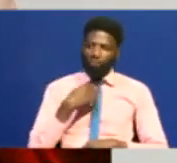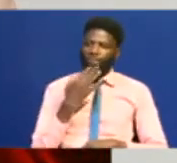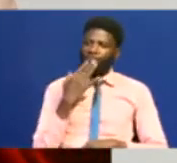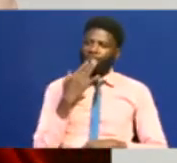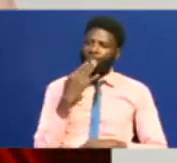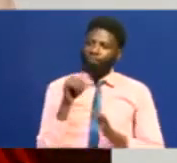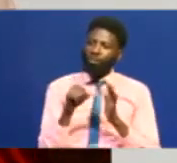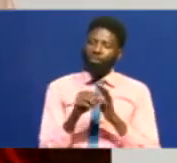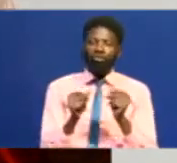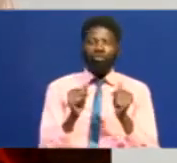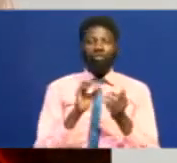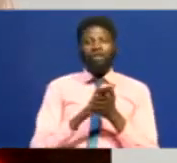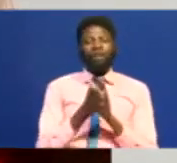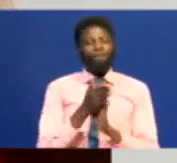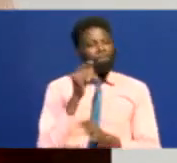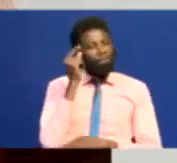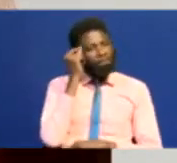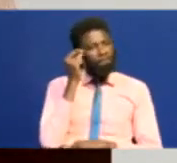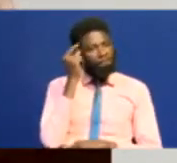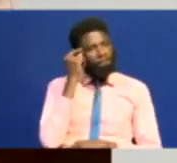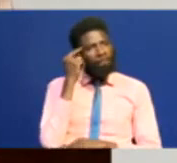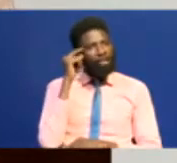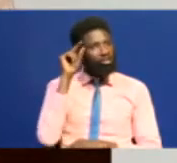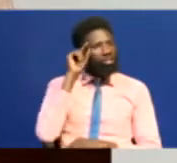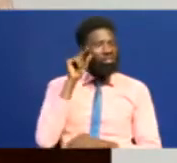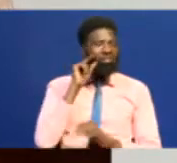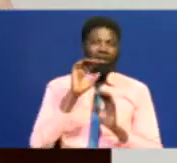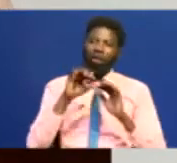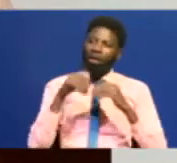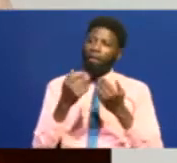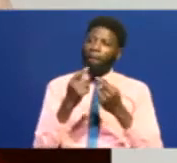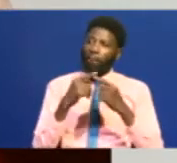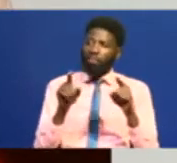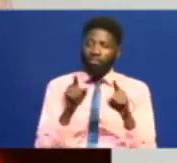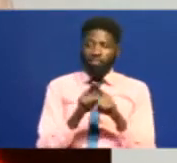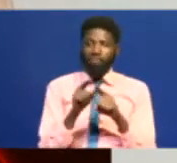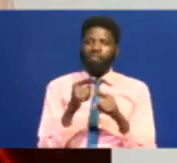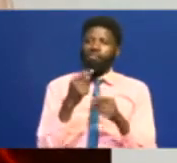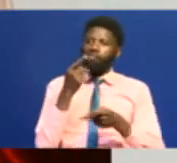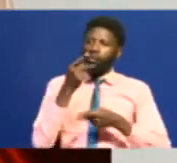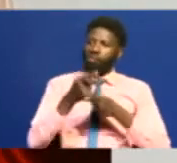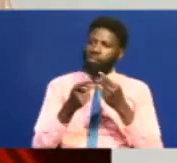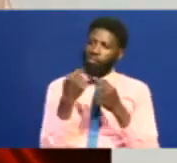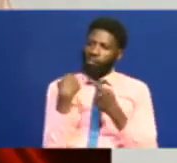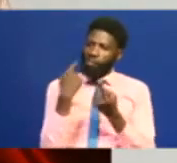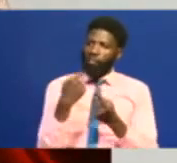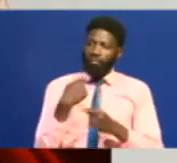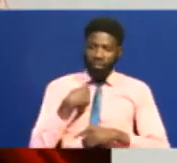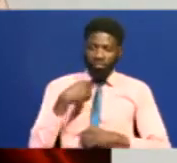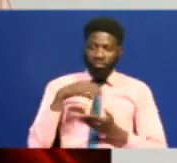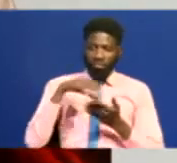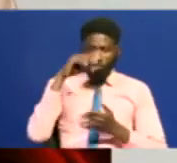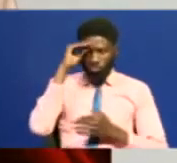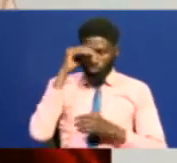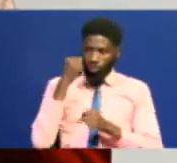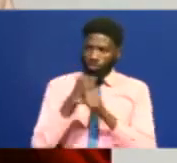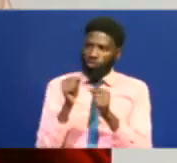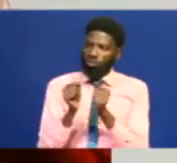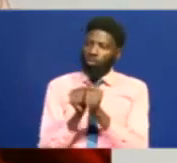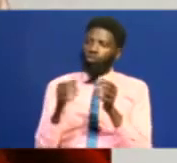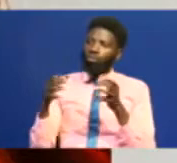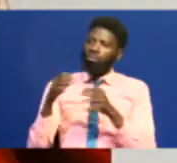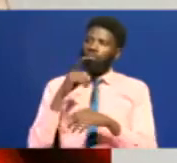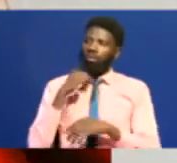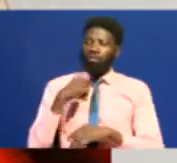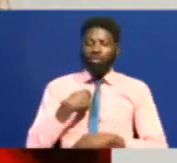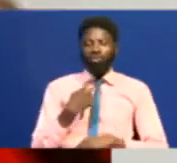this problem without really thinking about the gender effect. However, in my journey, I have learned to loop in, you know, male supporters. So my co-founders are male. I have